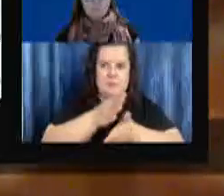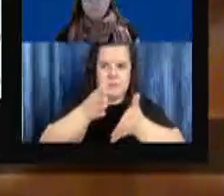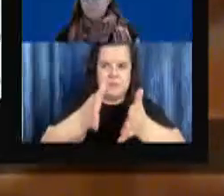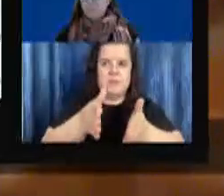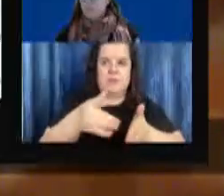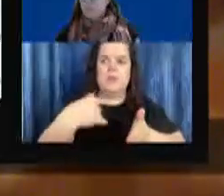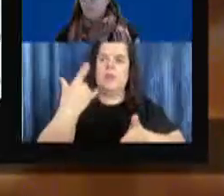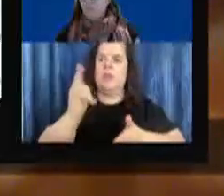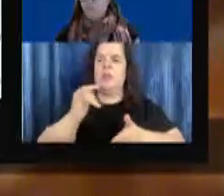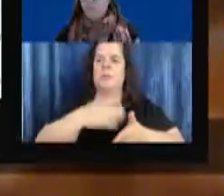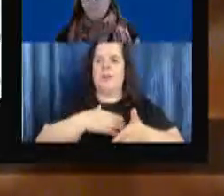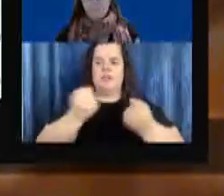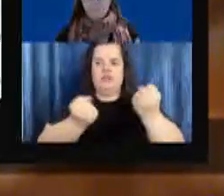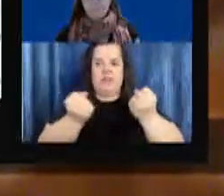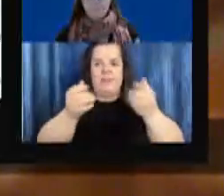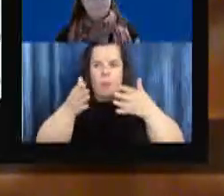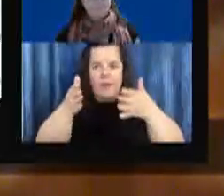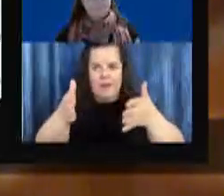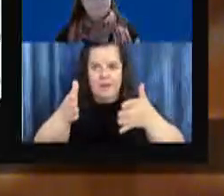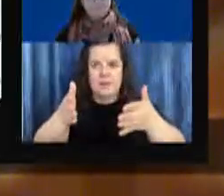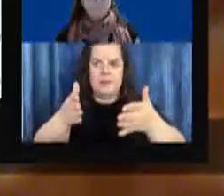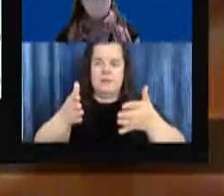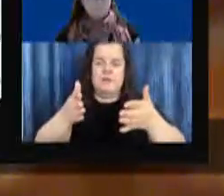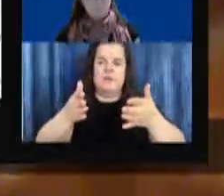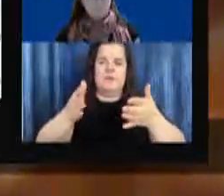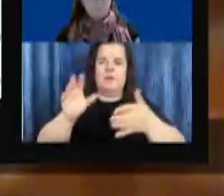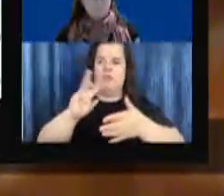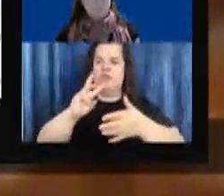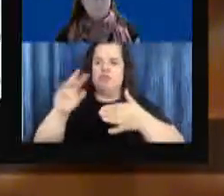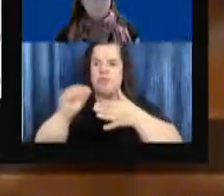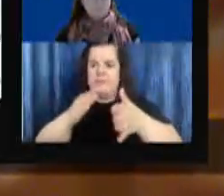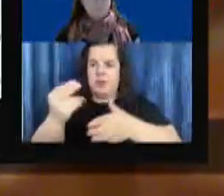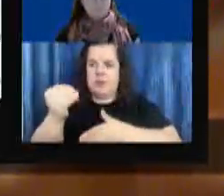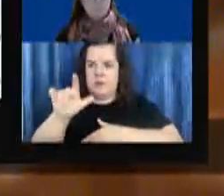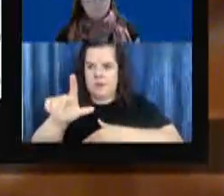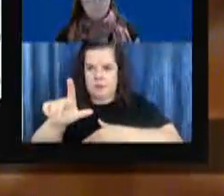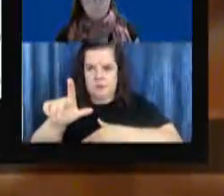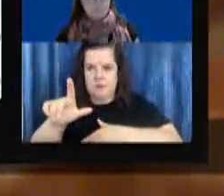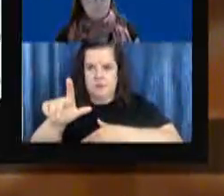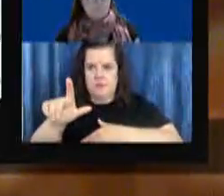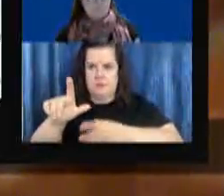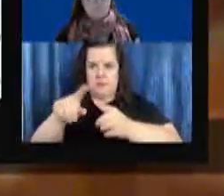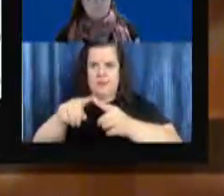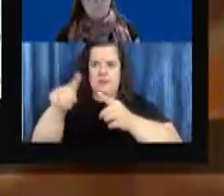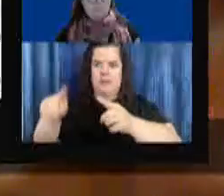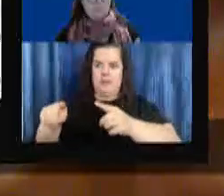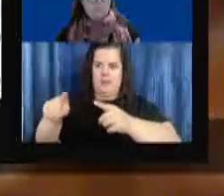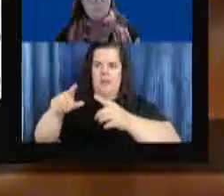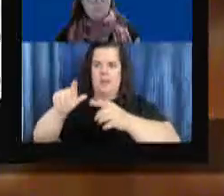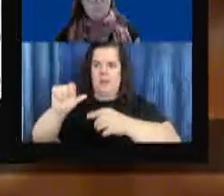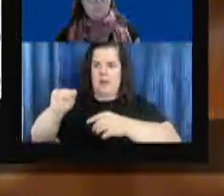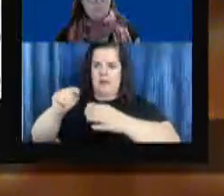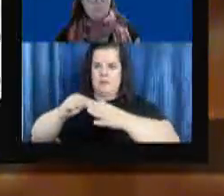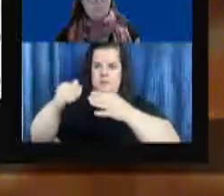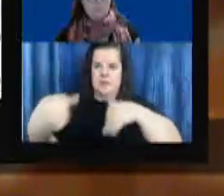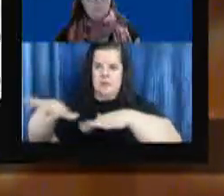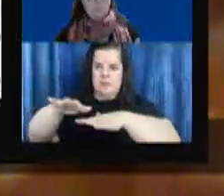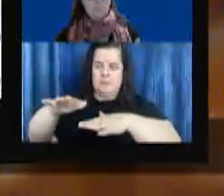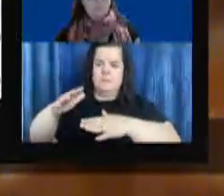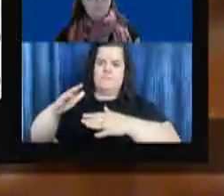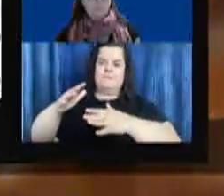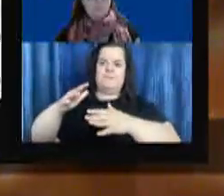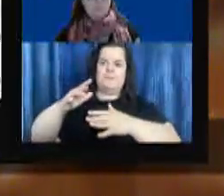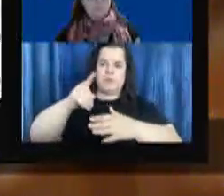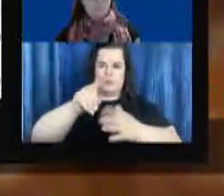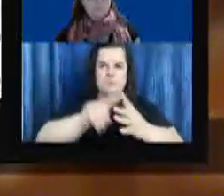my driveway, and the River Hill, and that lot right across from me? When you had initially said,